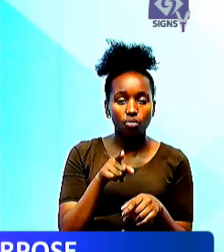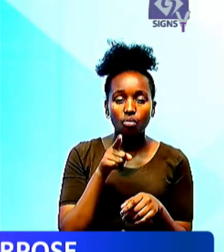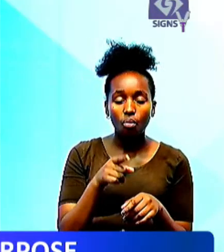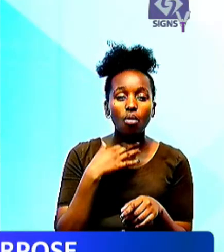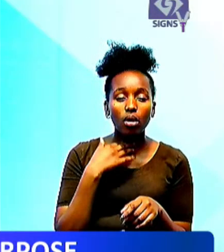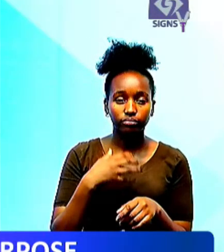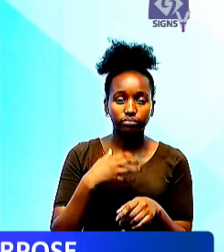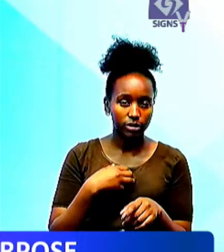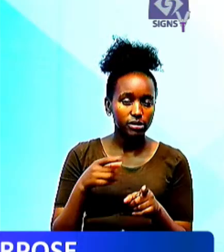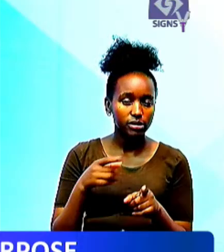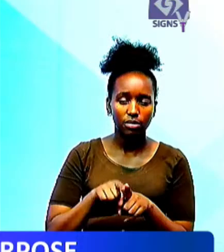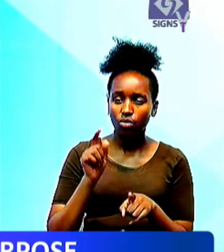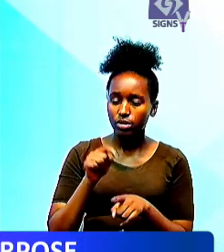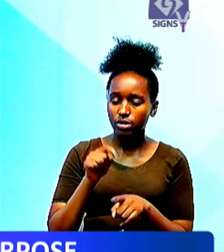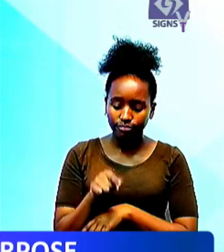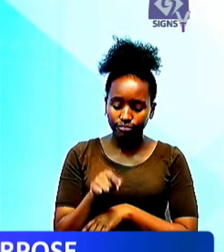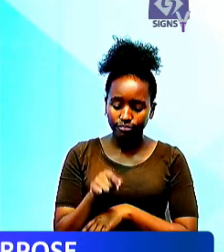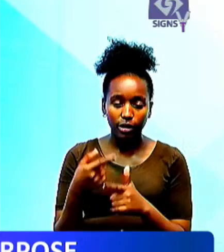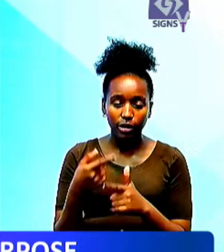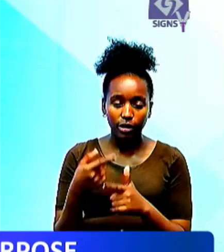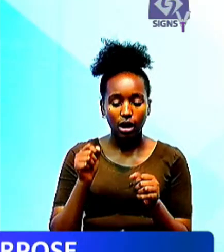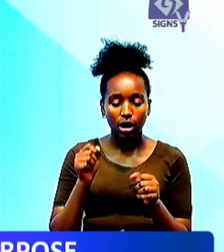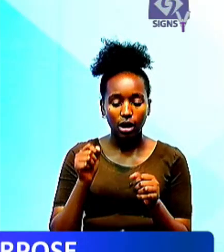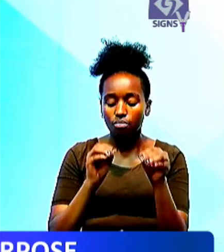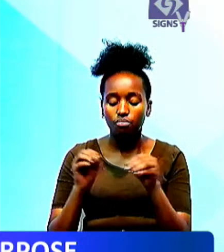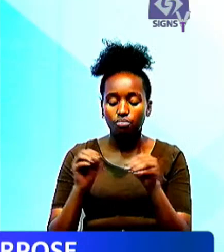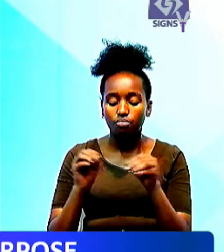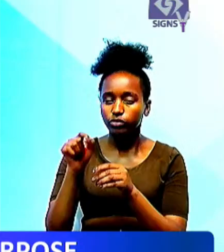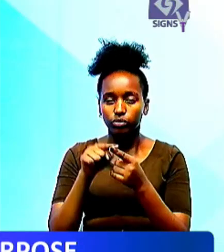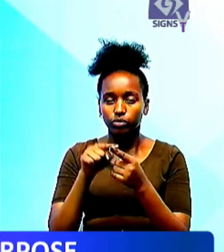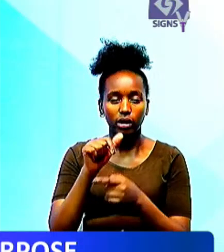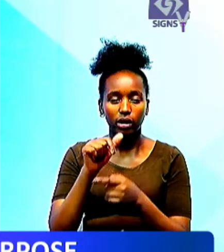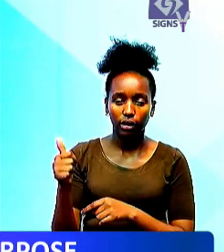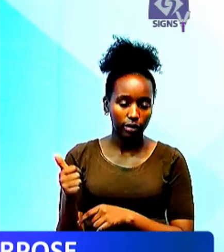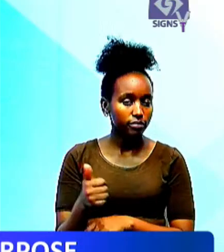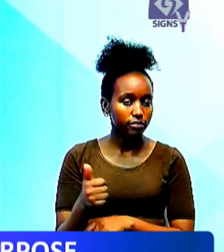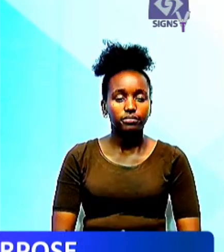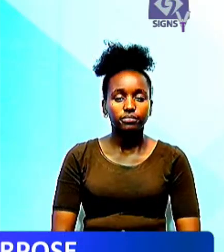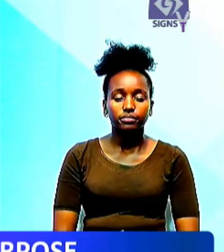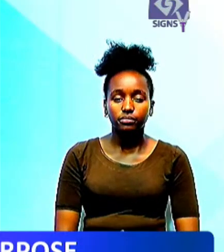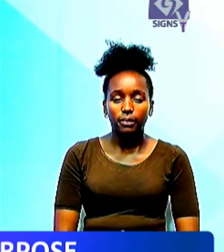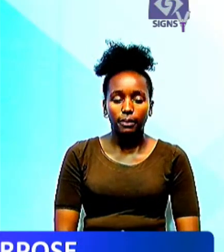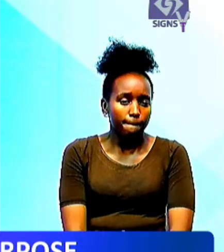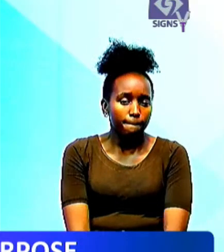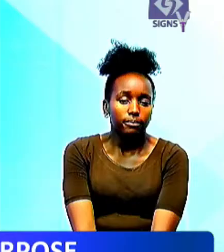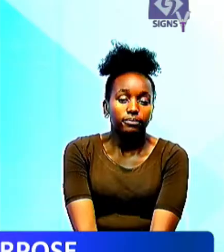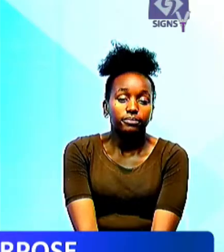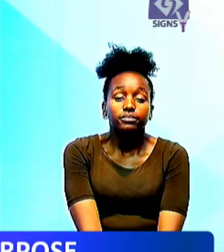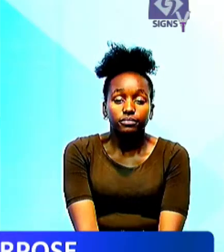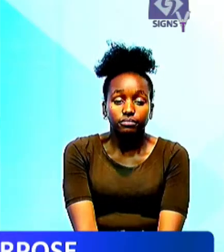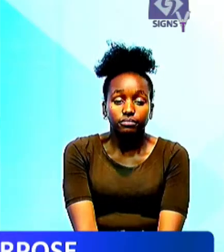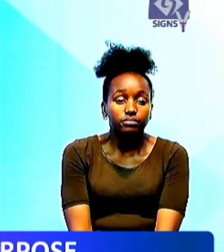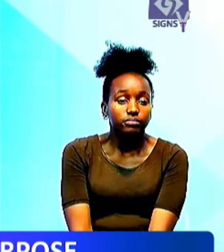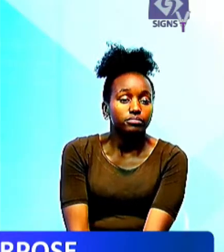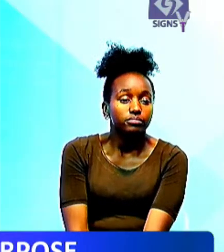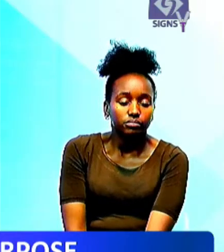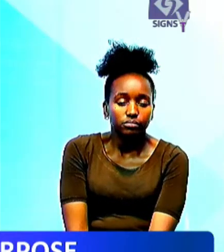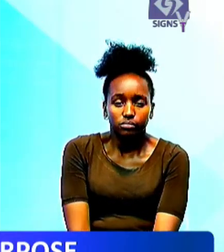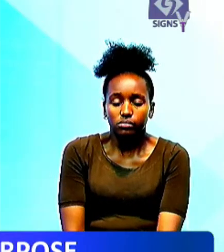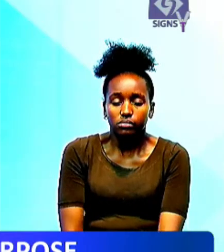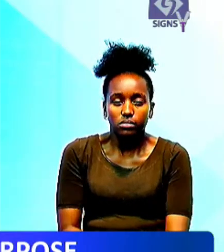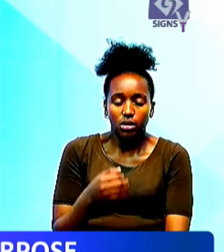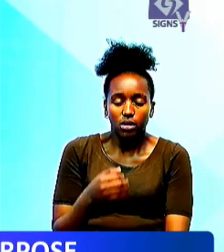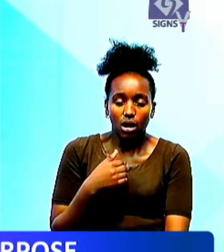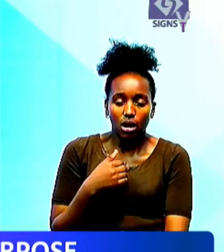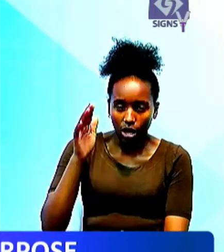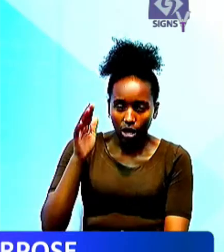something you are depending. But of course, we have those capital investors, the biggest people, like we had the late Dr. Chris Kirubi. These